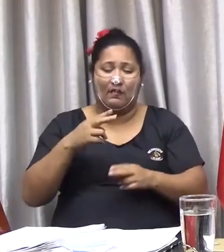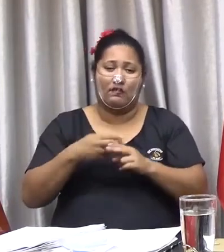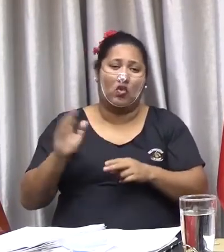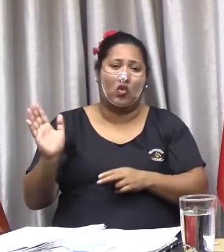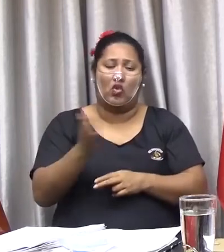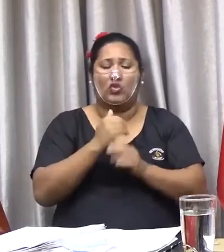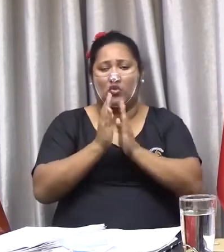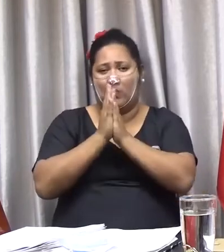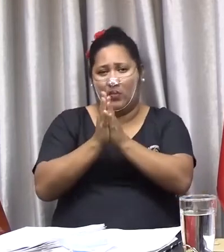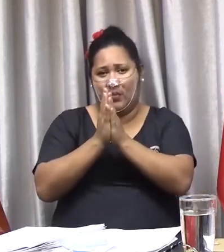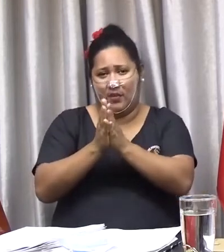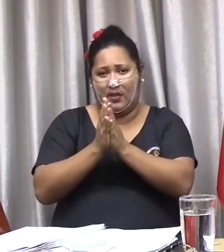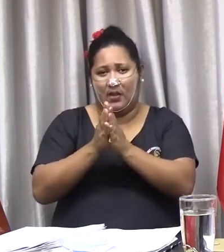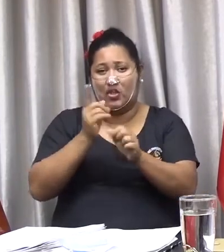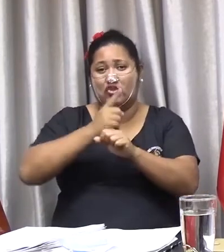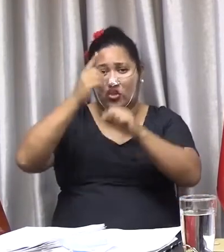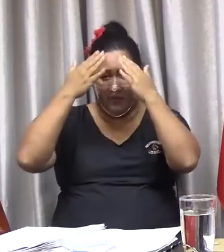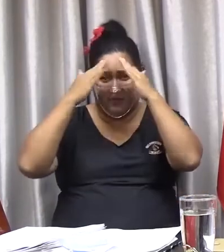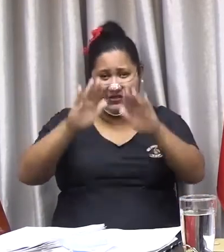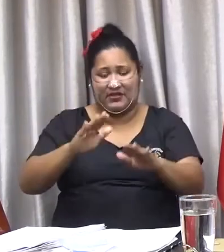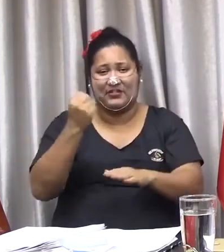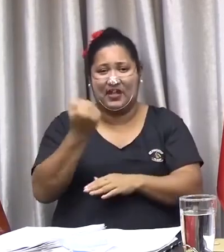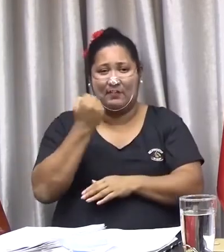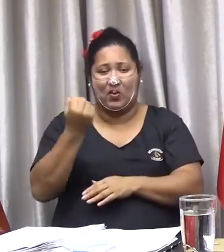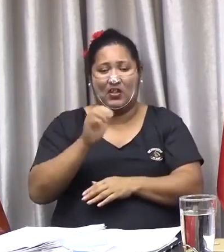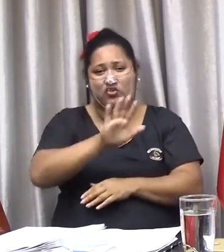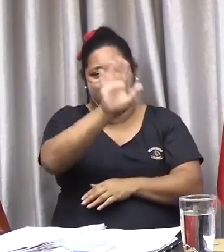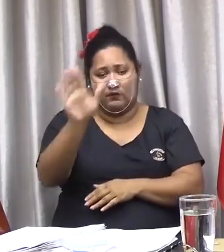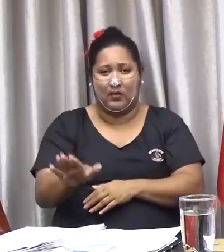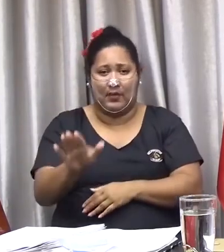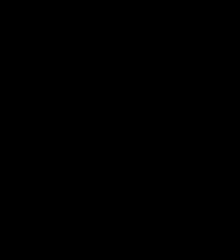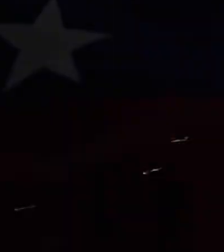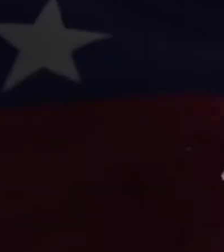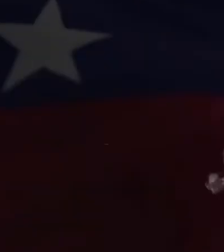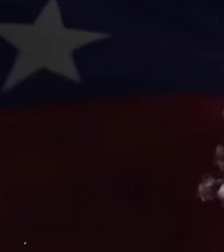for all your prayers. God bless Samoa. Soifua.